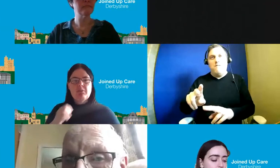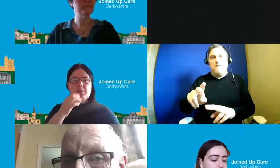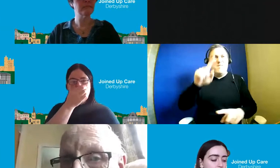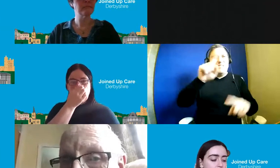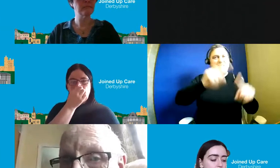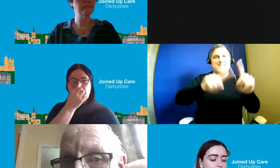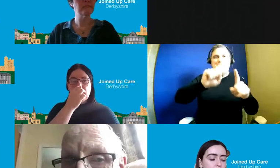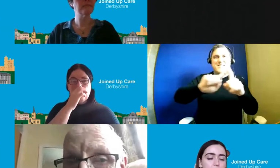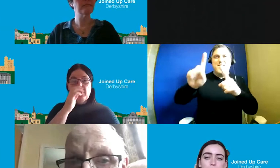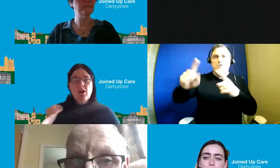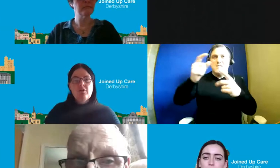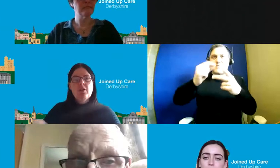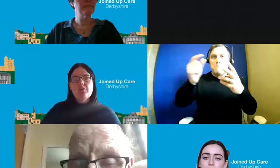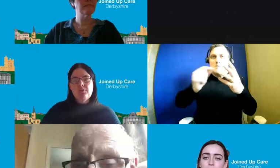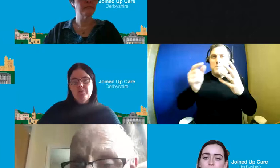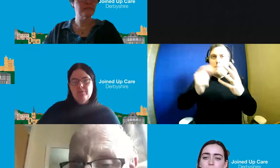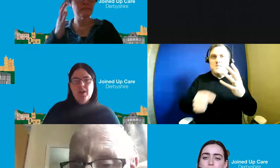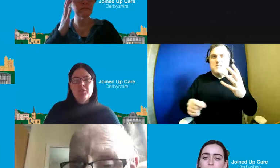of symptoms